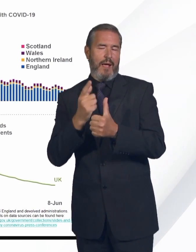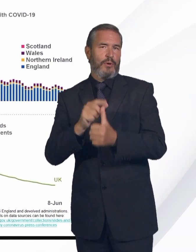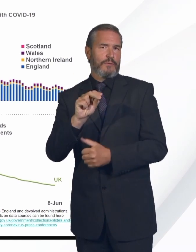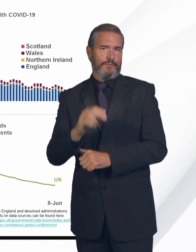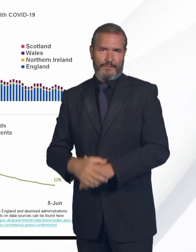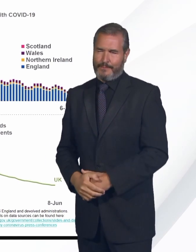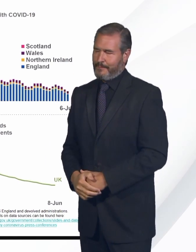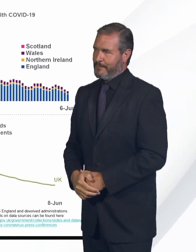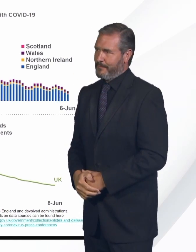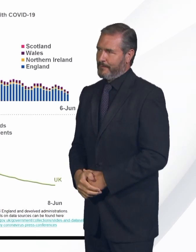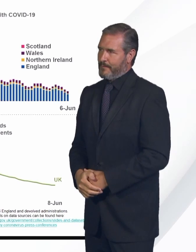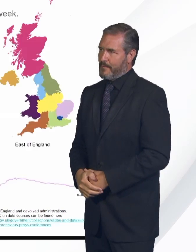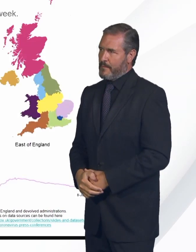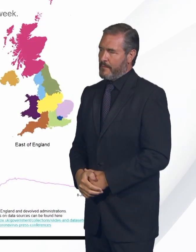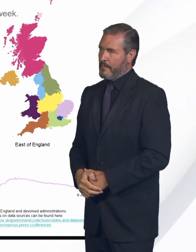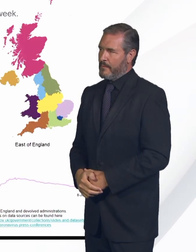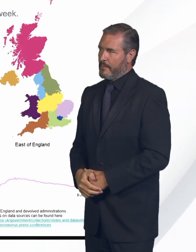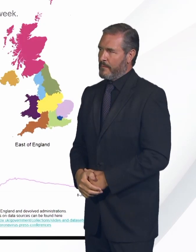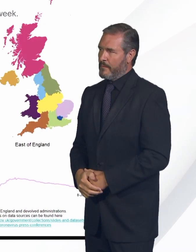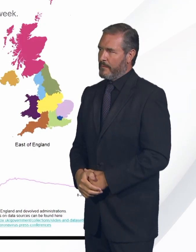April. The third slide, please.